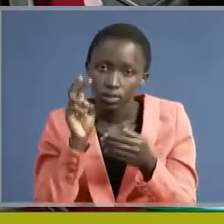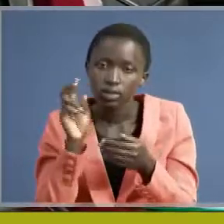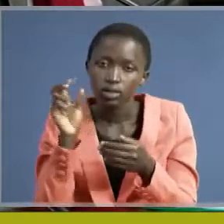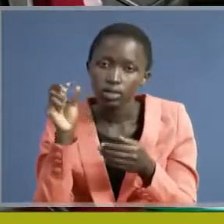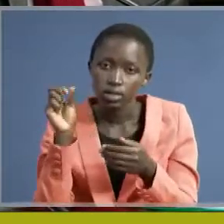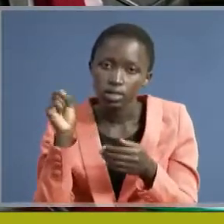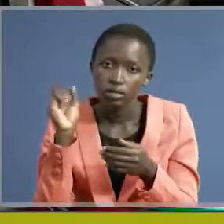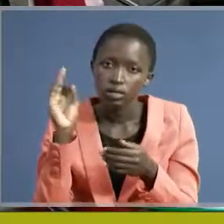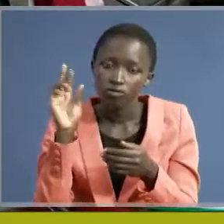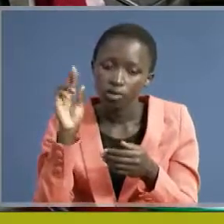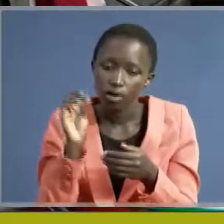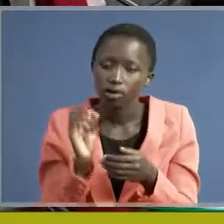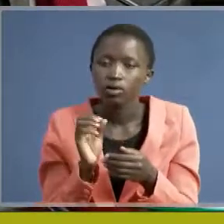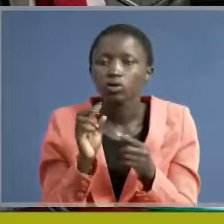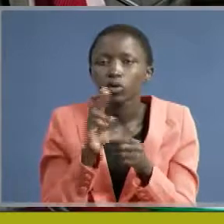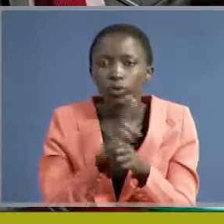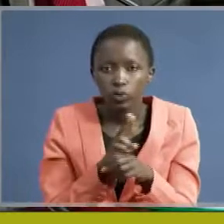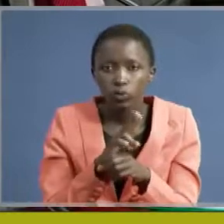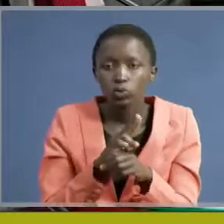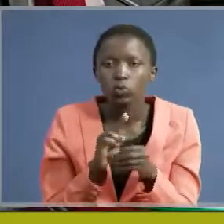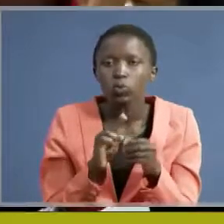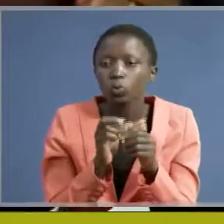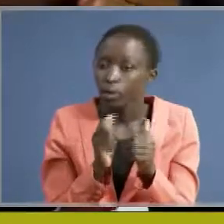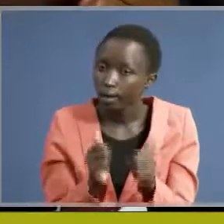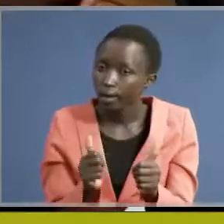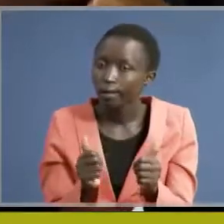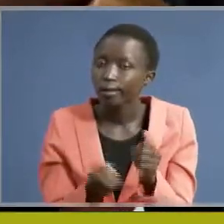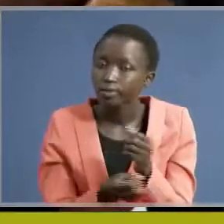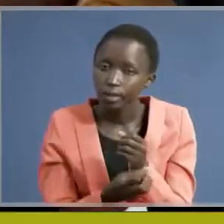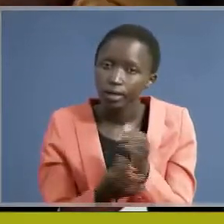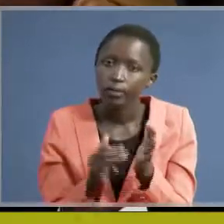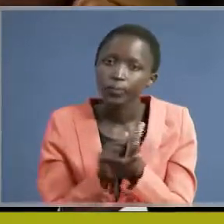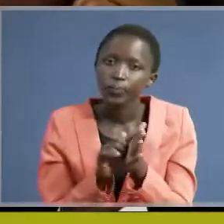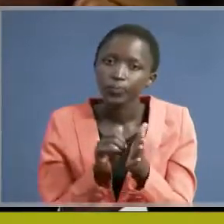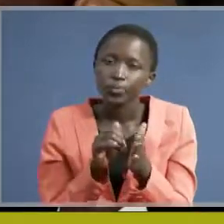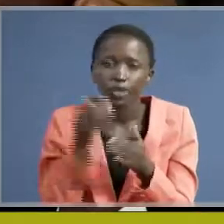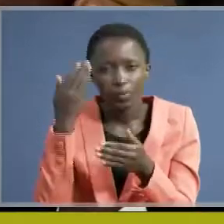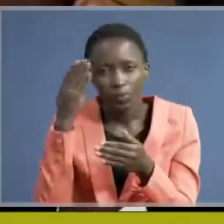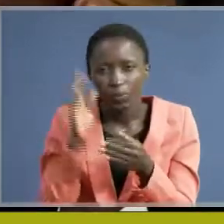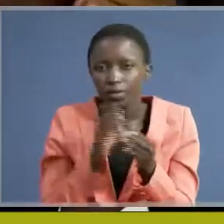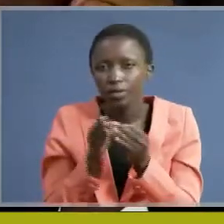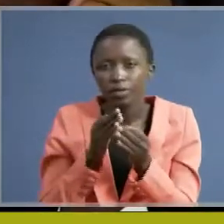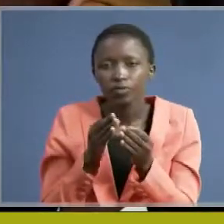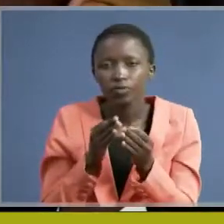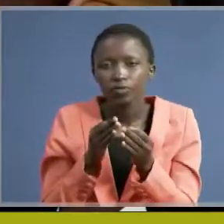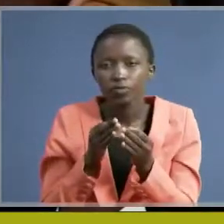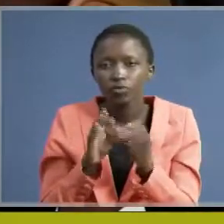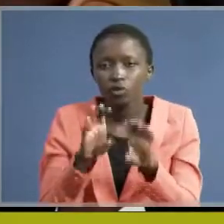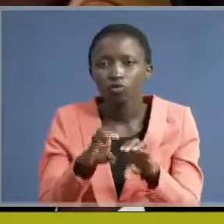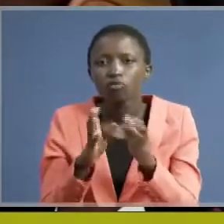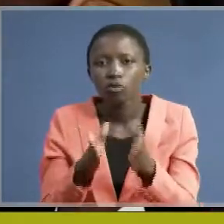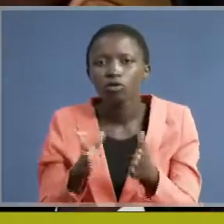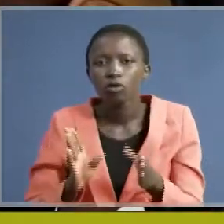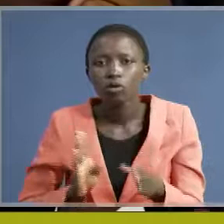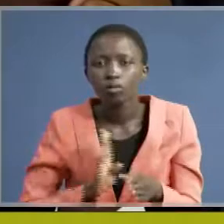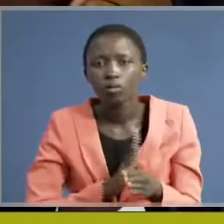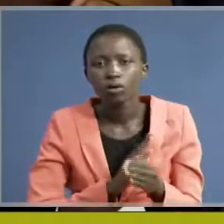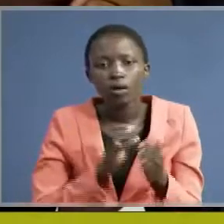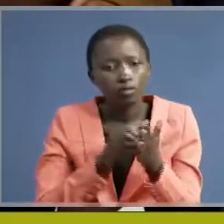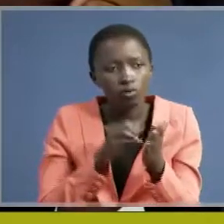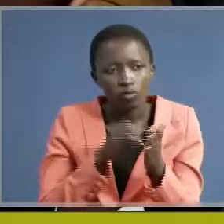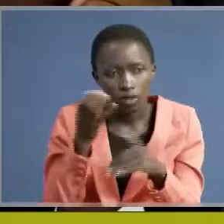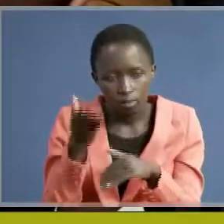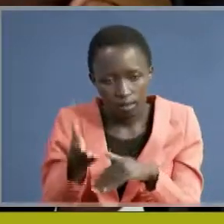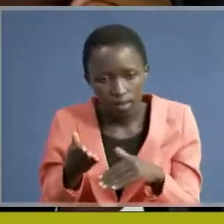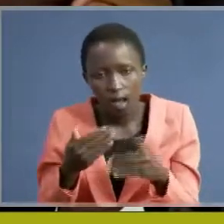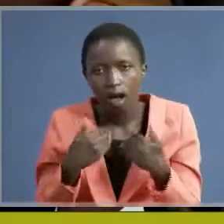have used in black and white. I don't know whether any farmers' body or any farmers were involved in arriving